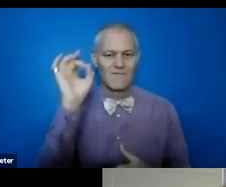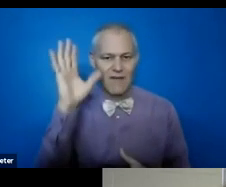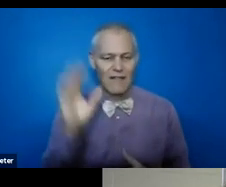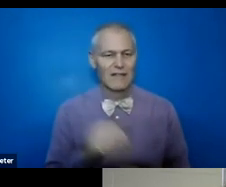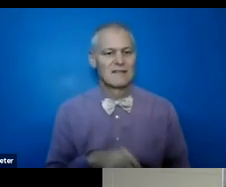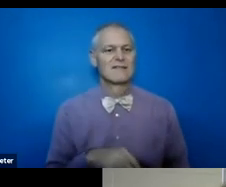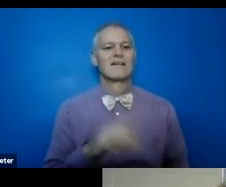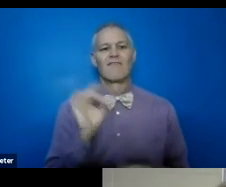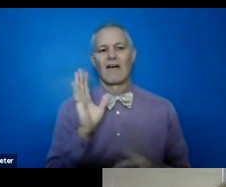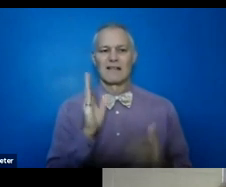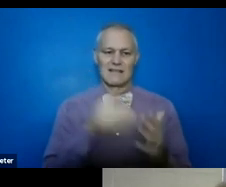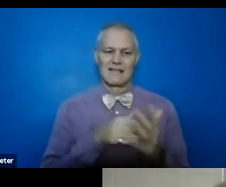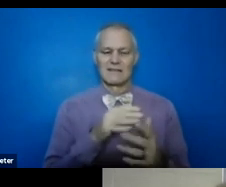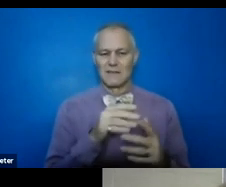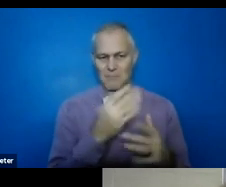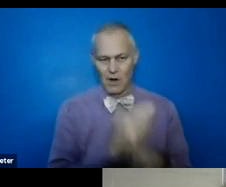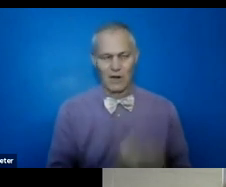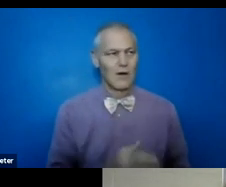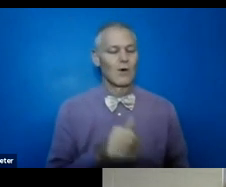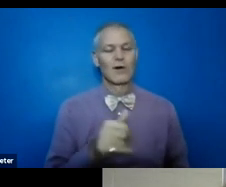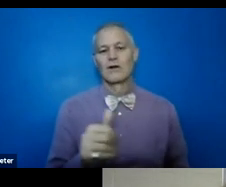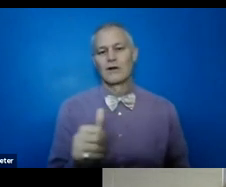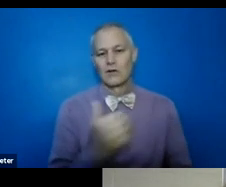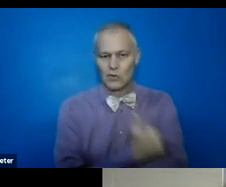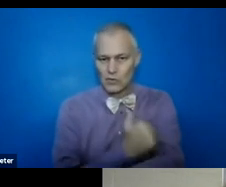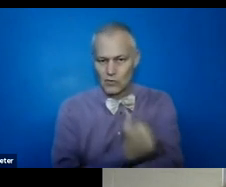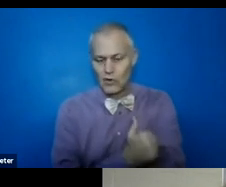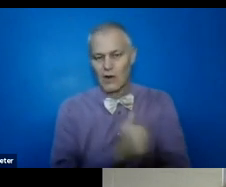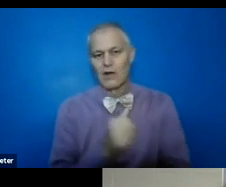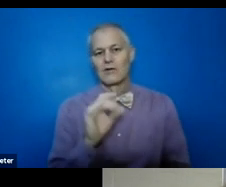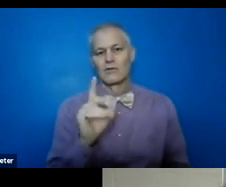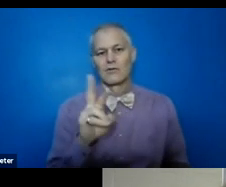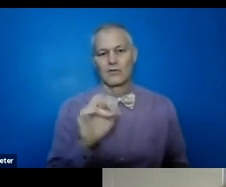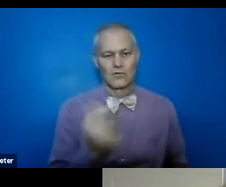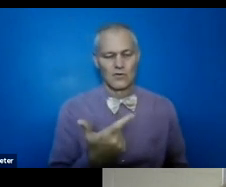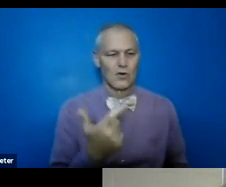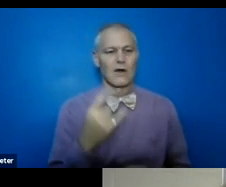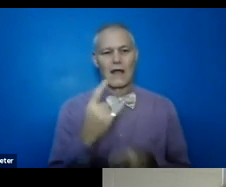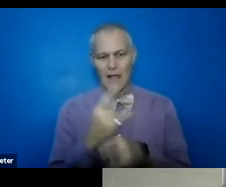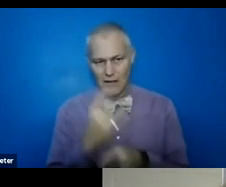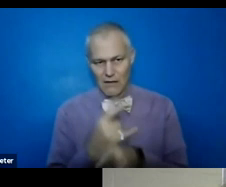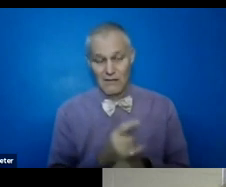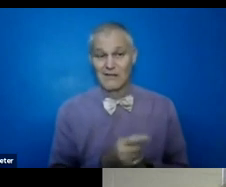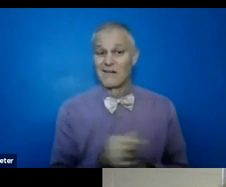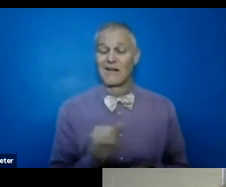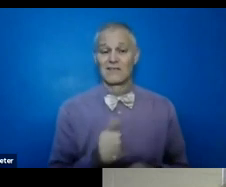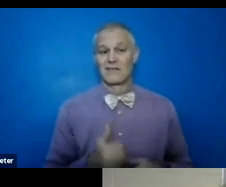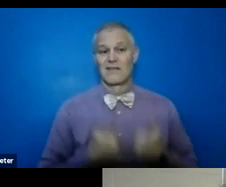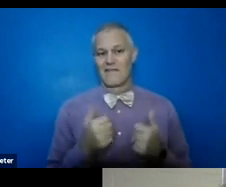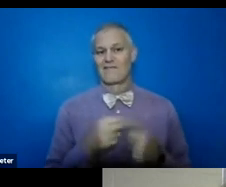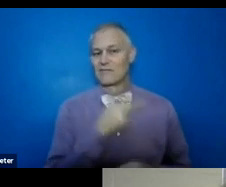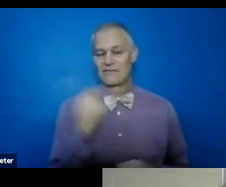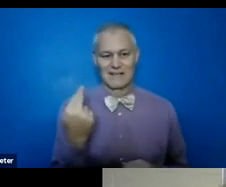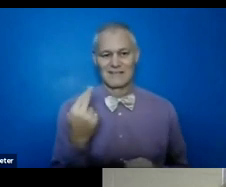and even other things such as drug and alcohol use. And then the things that even put men's own lives and health at risk. So on the flip